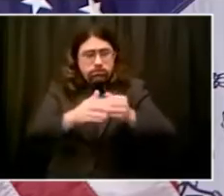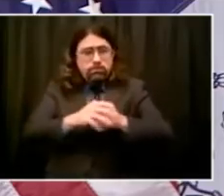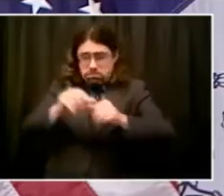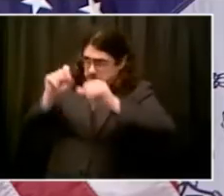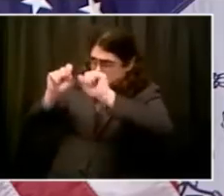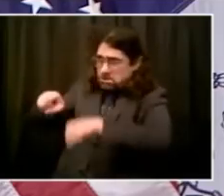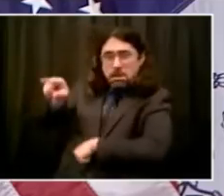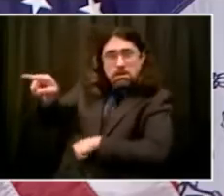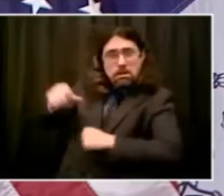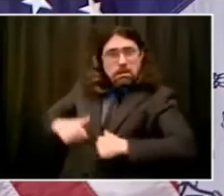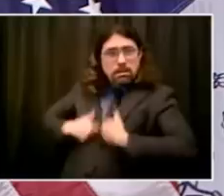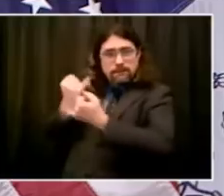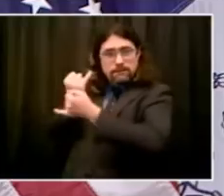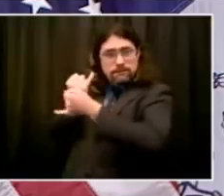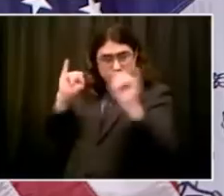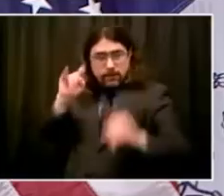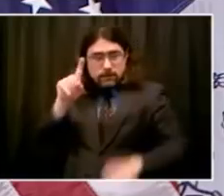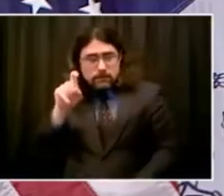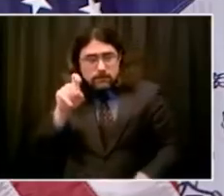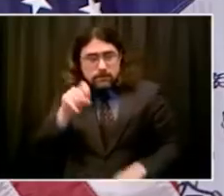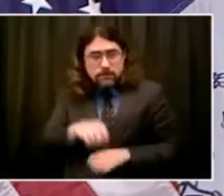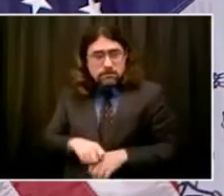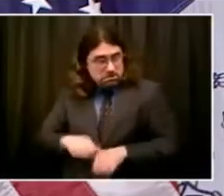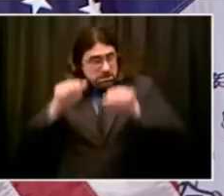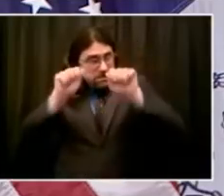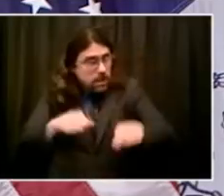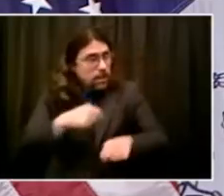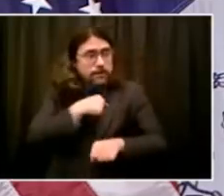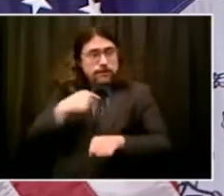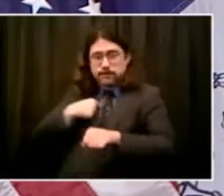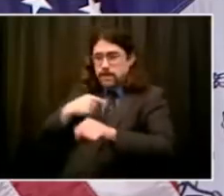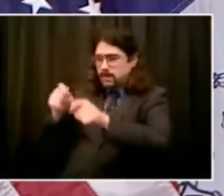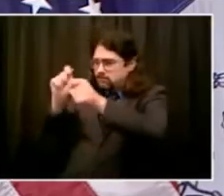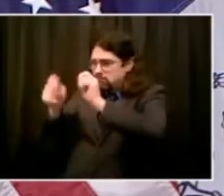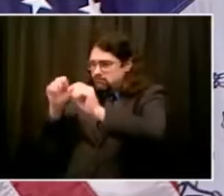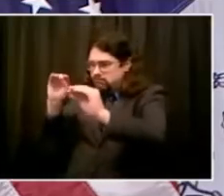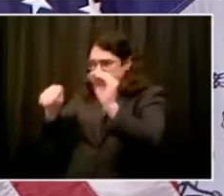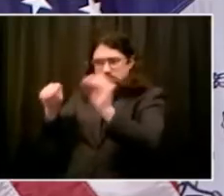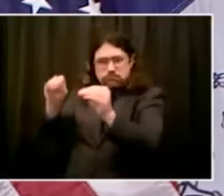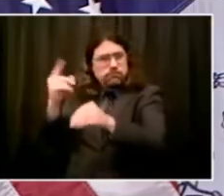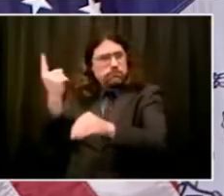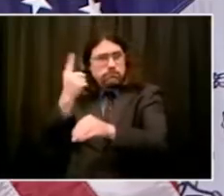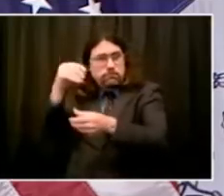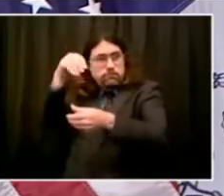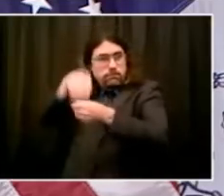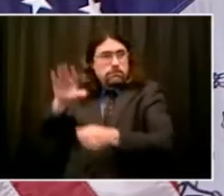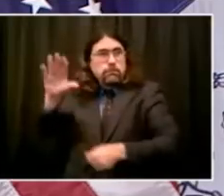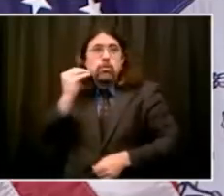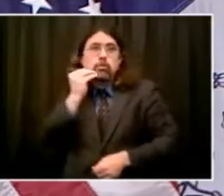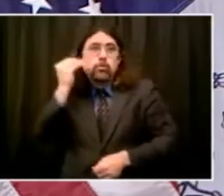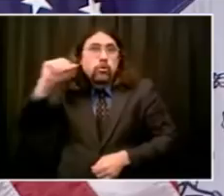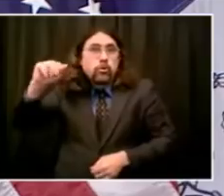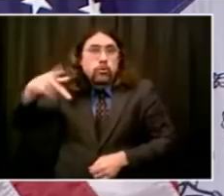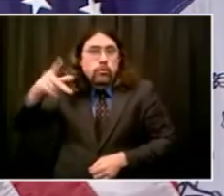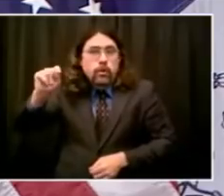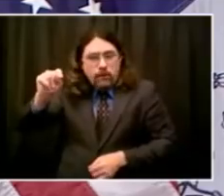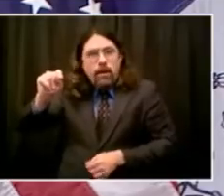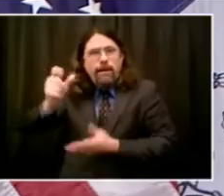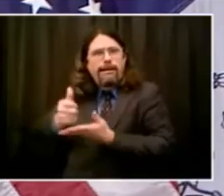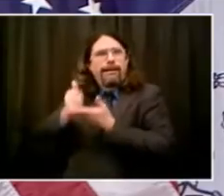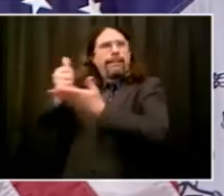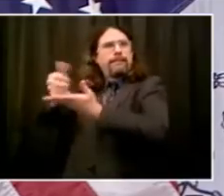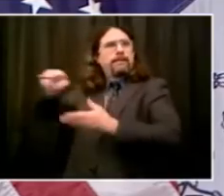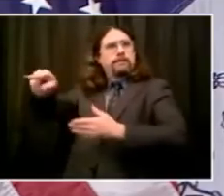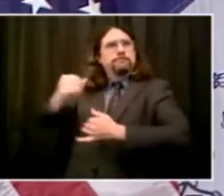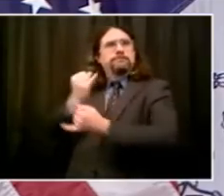look, we've gone through waves over generations now of people being put into institutional